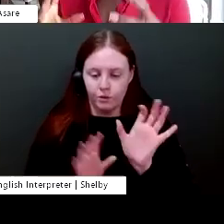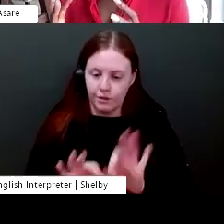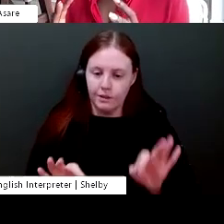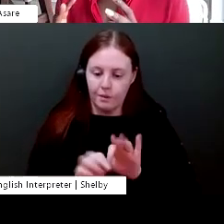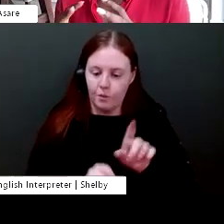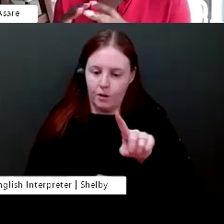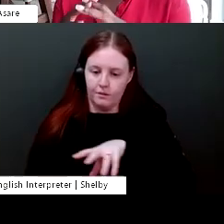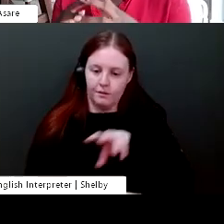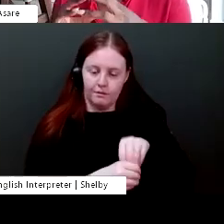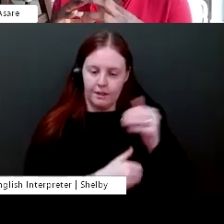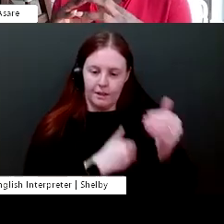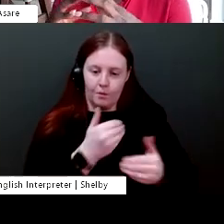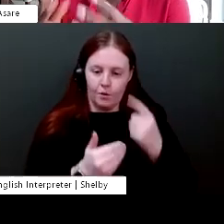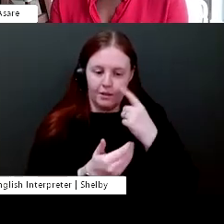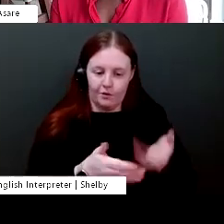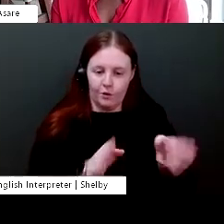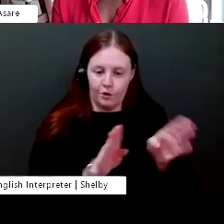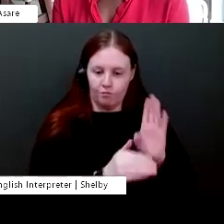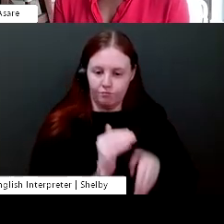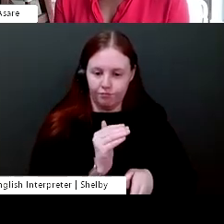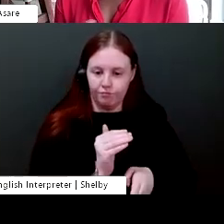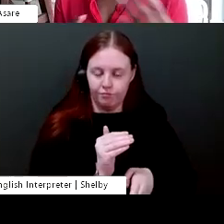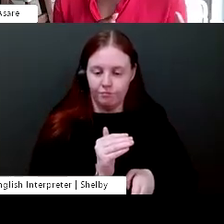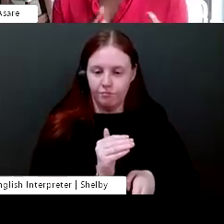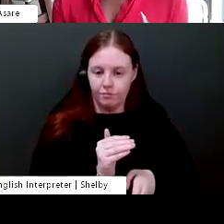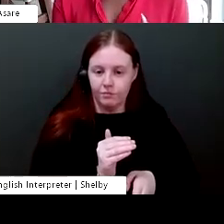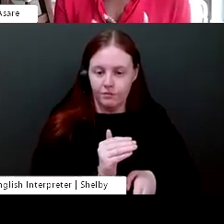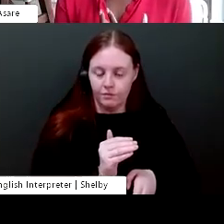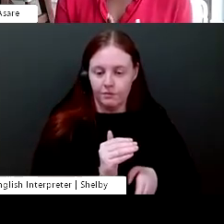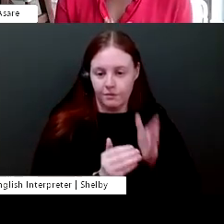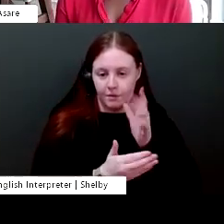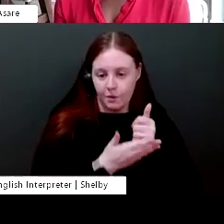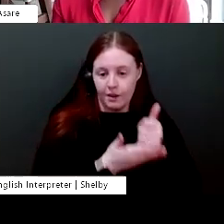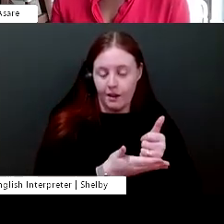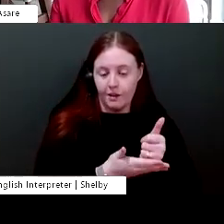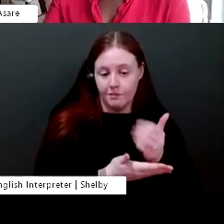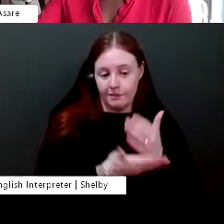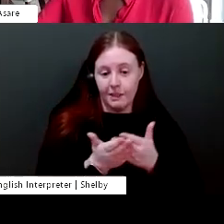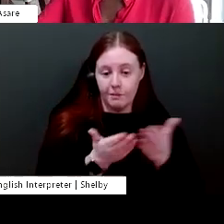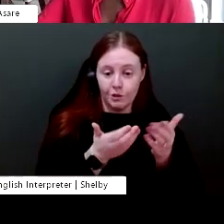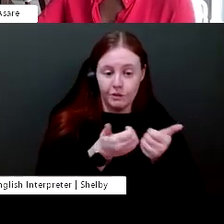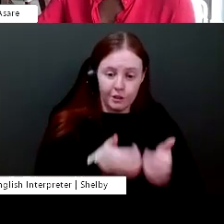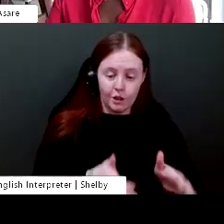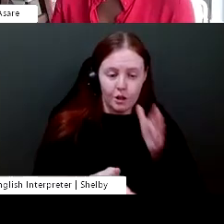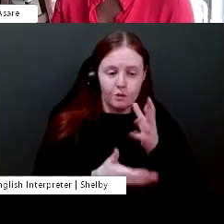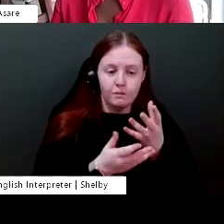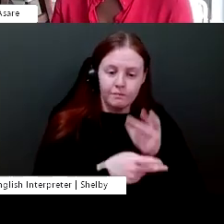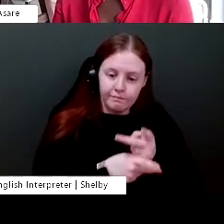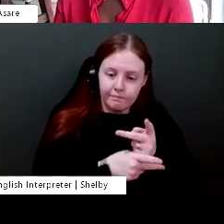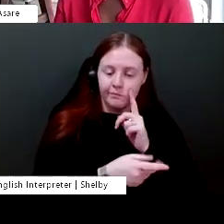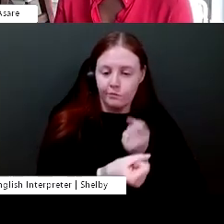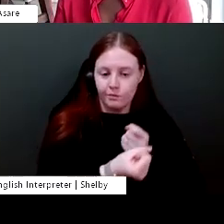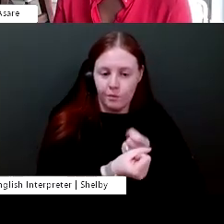that closure helps to kind of cushion the loss of some of the services that might occur.